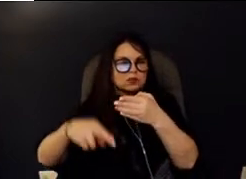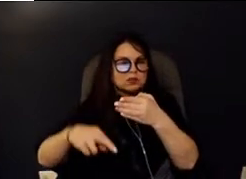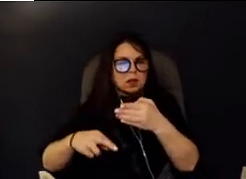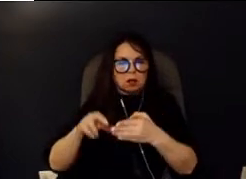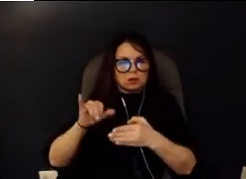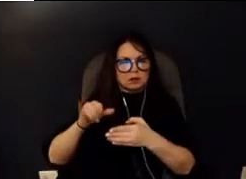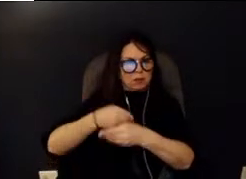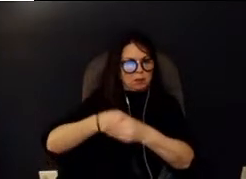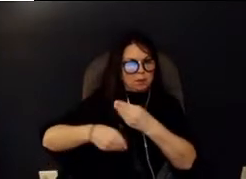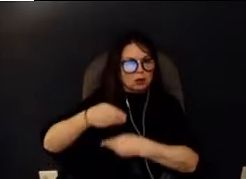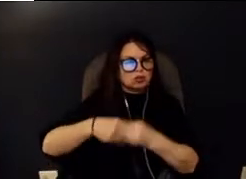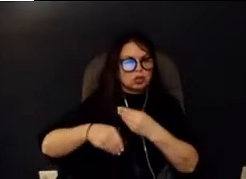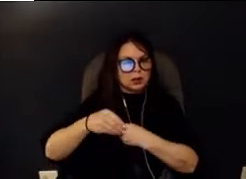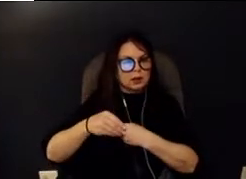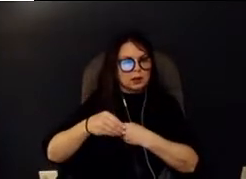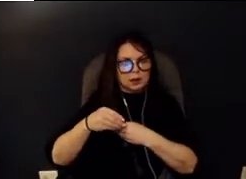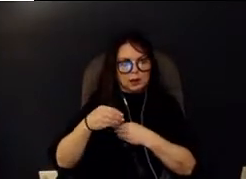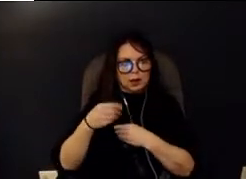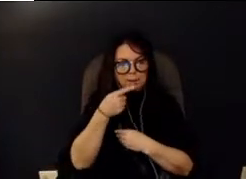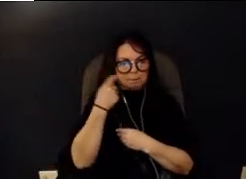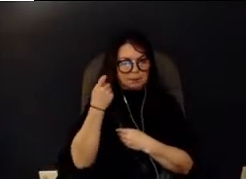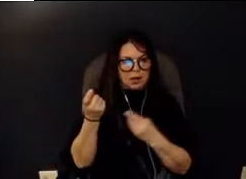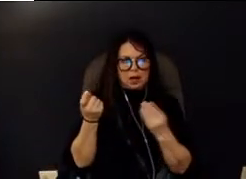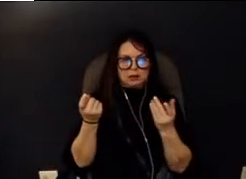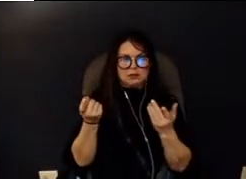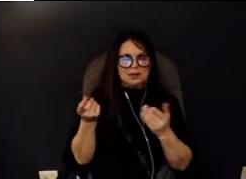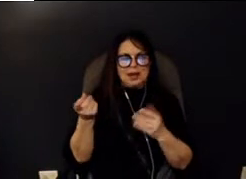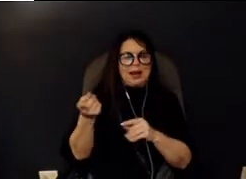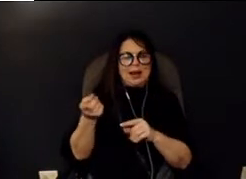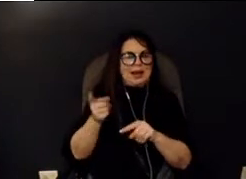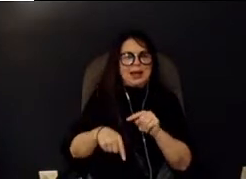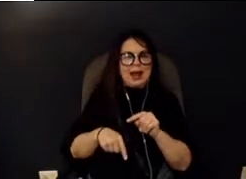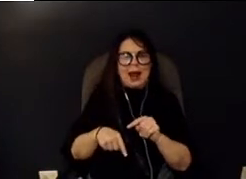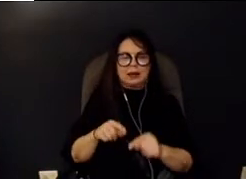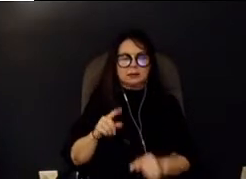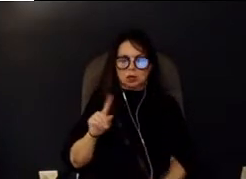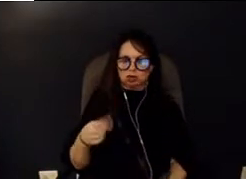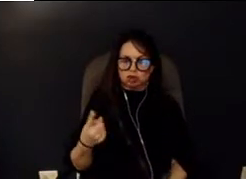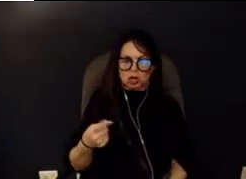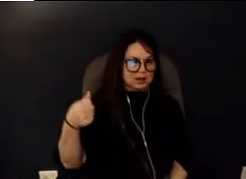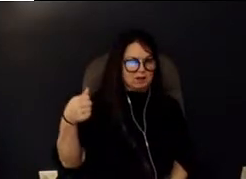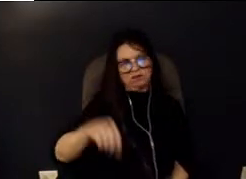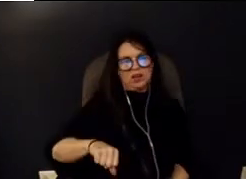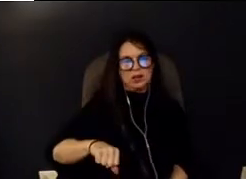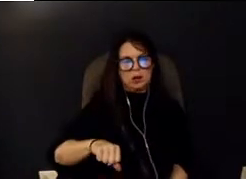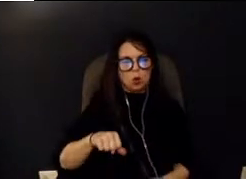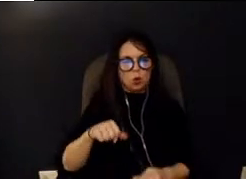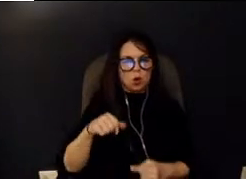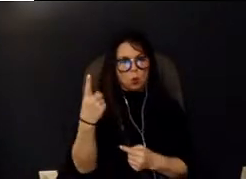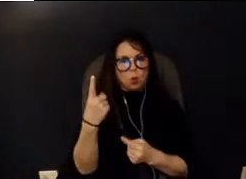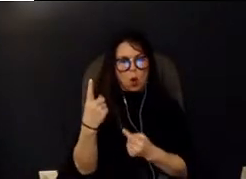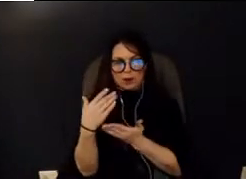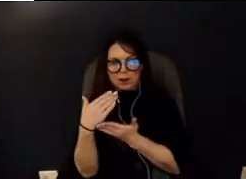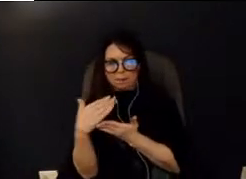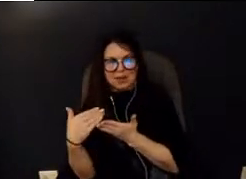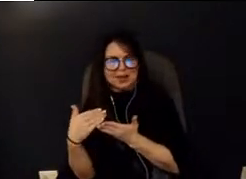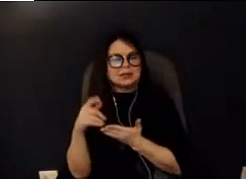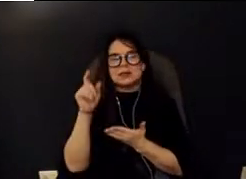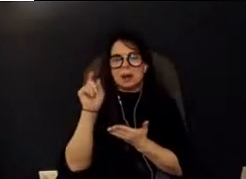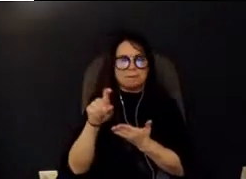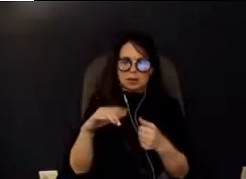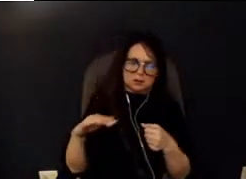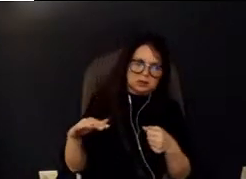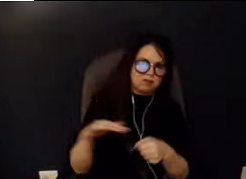Because he does not have the ability to just veto a piece of it, he has to veto the entire budget in order to preserve the 888